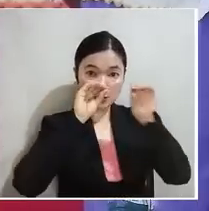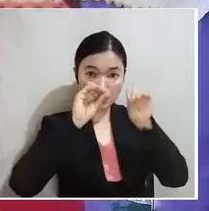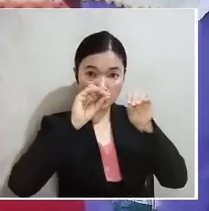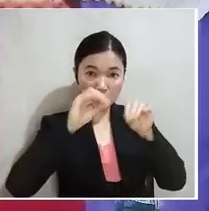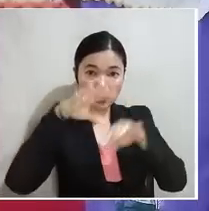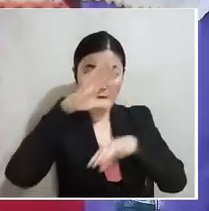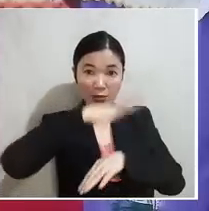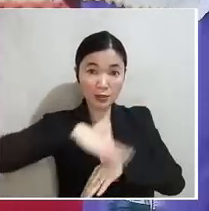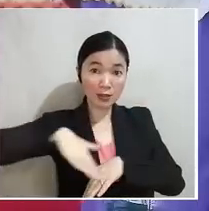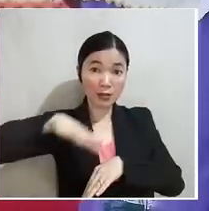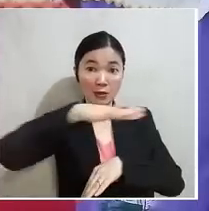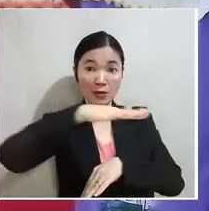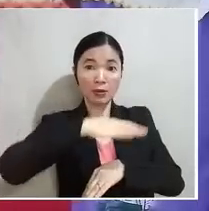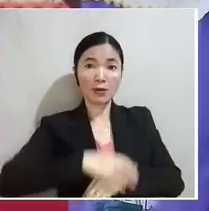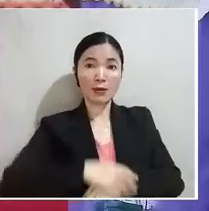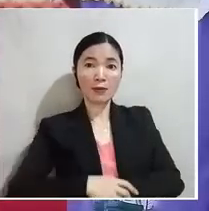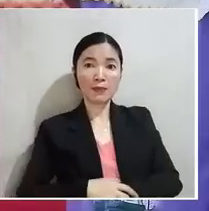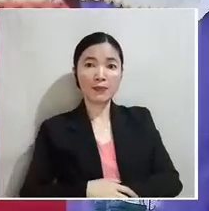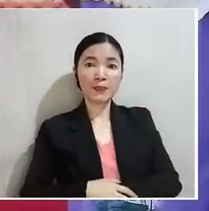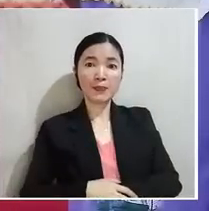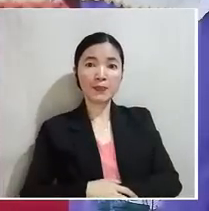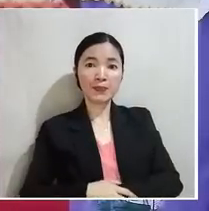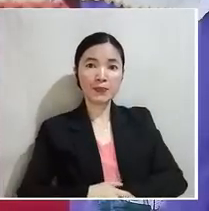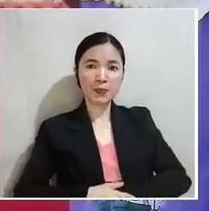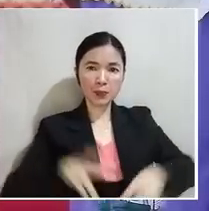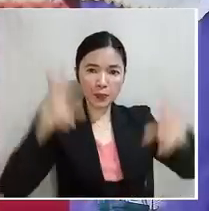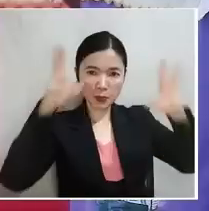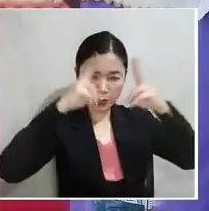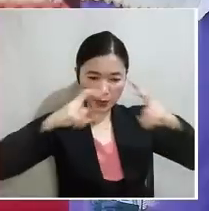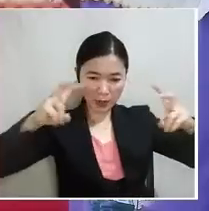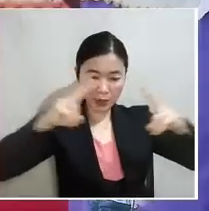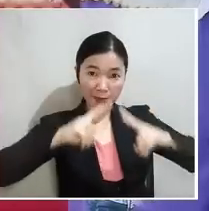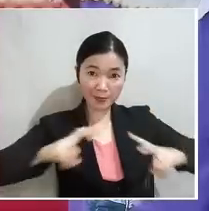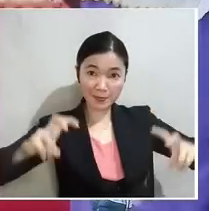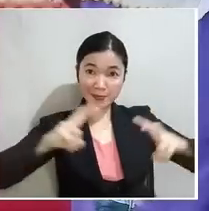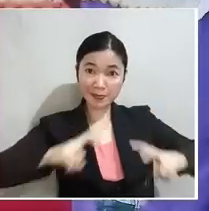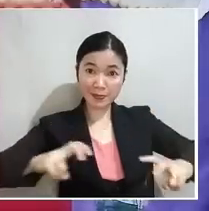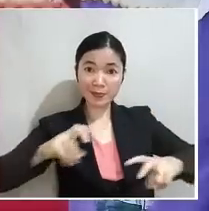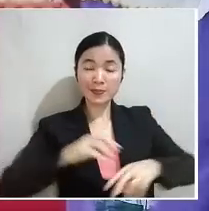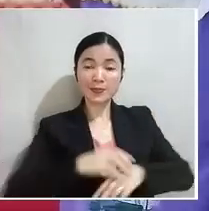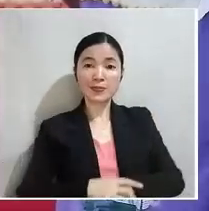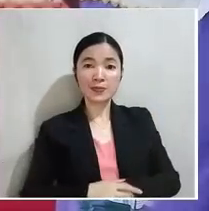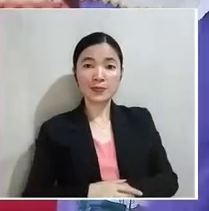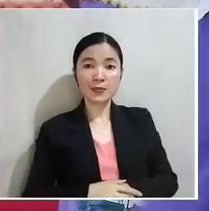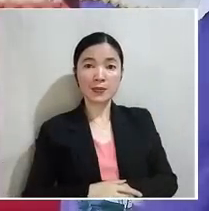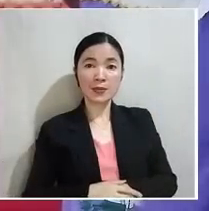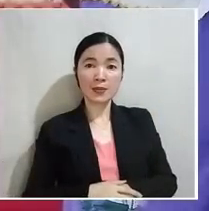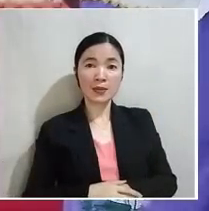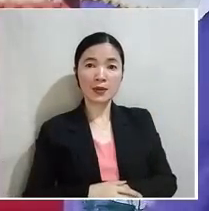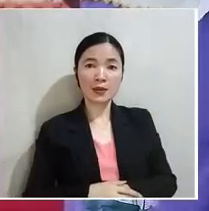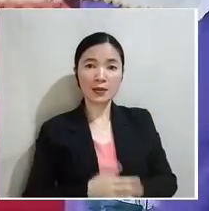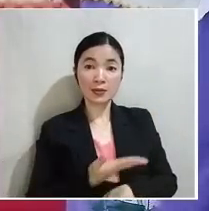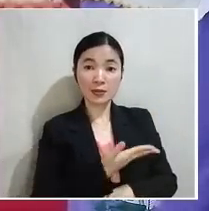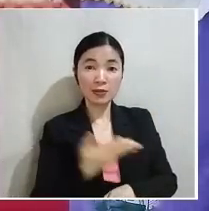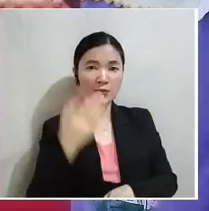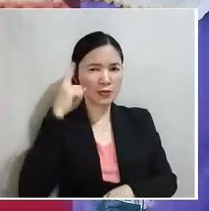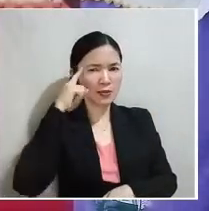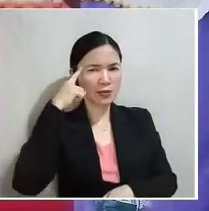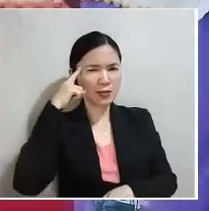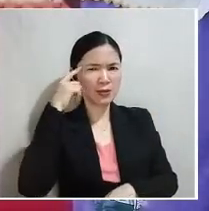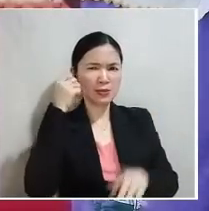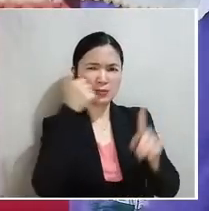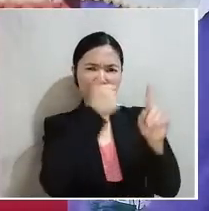to teach them to examine themselves rightly. Otherwise, they will think of themselves